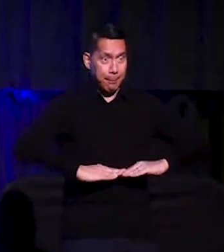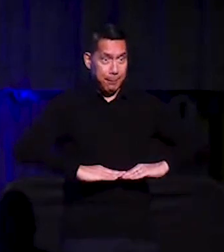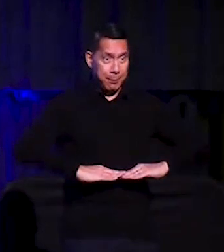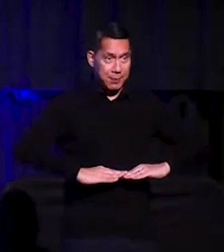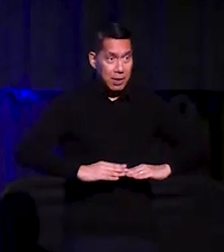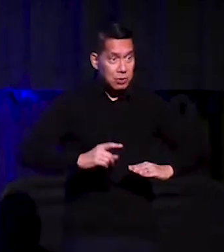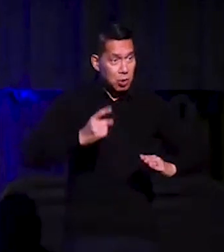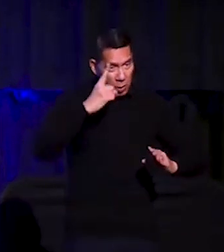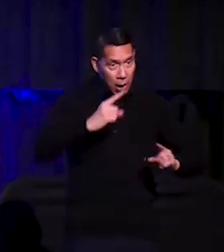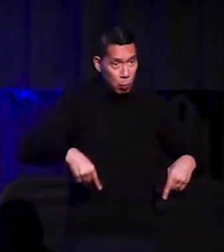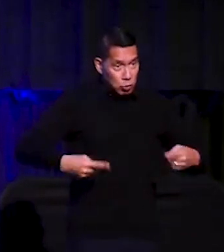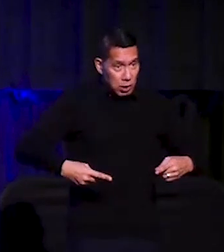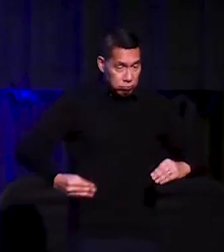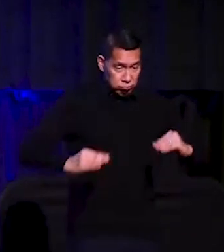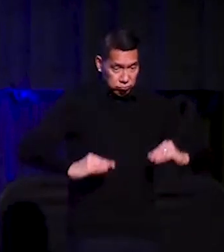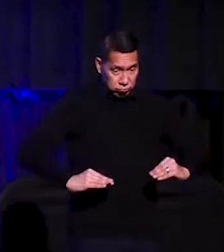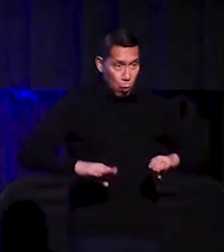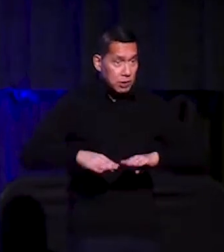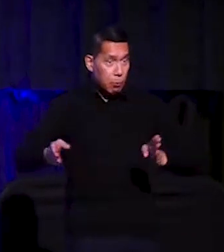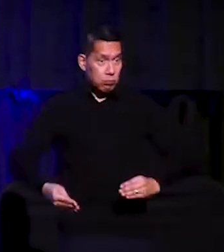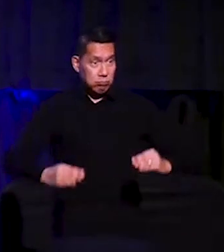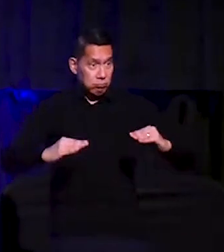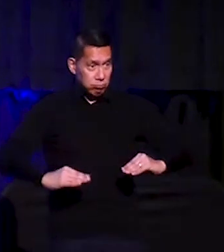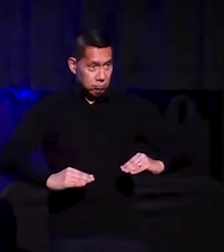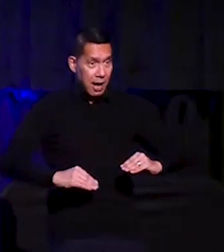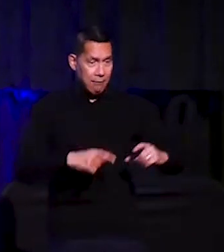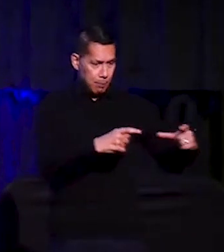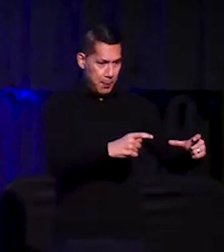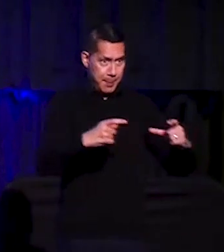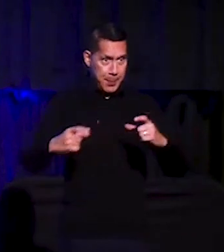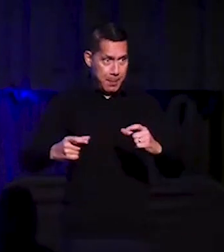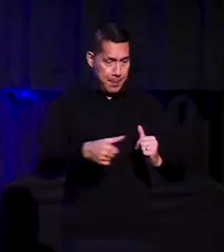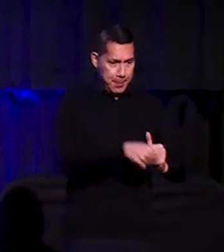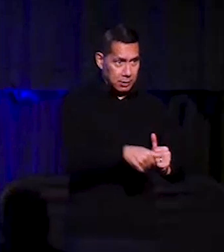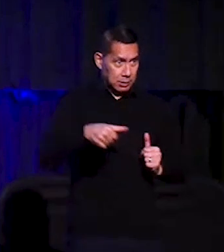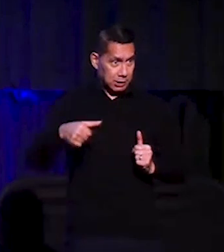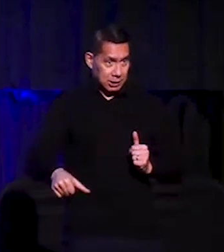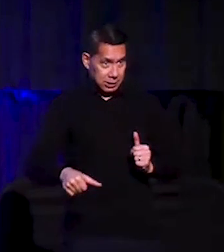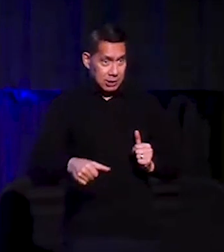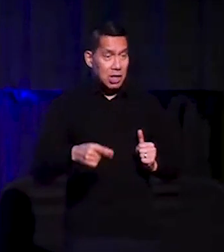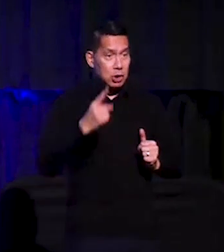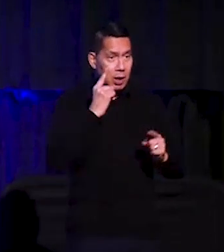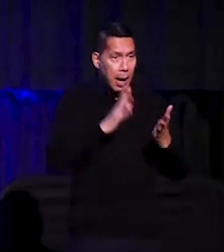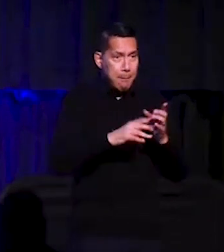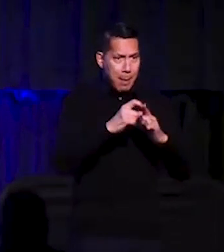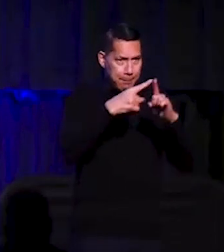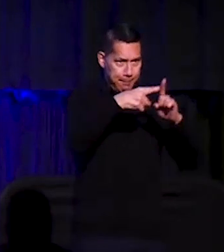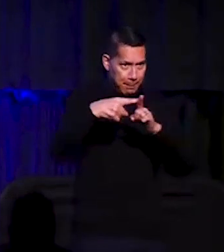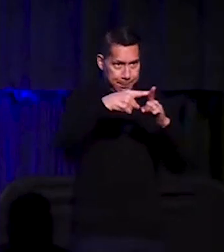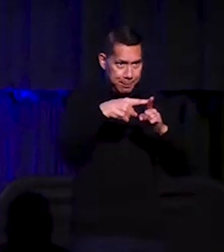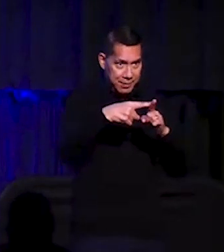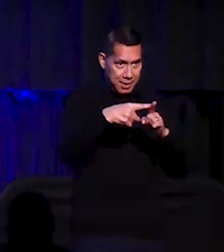wheelchair or put on a table. They have 2 large programmable buttons and 19 ports, so you can map